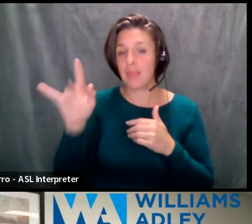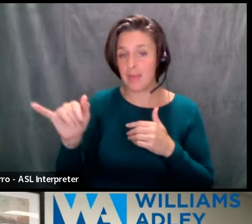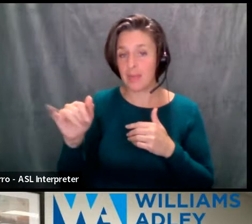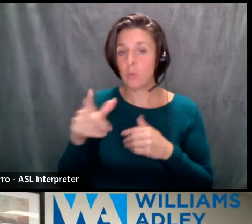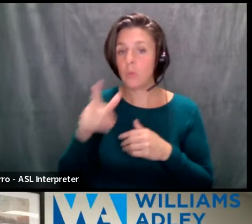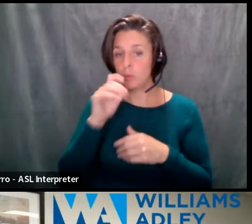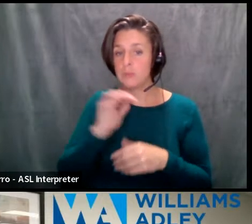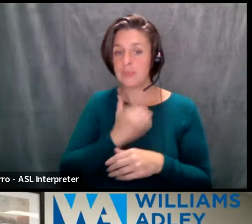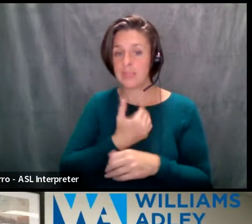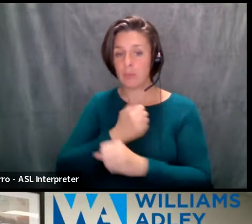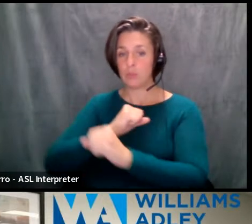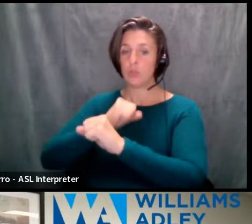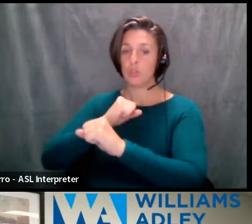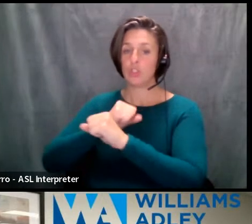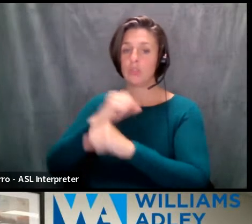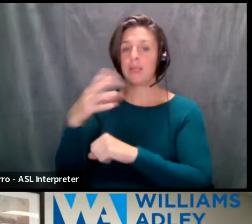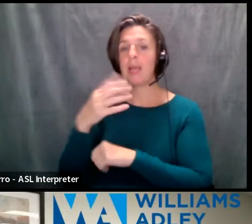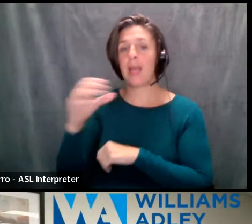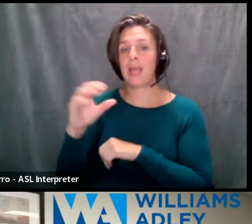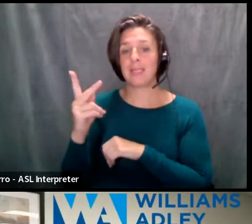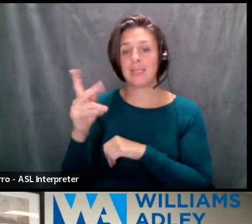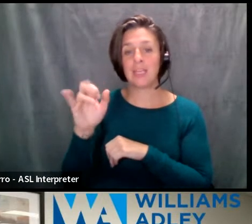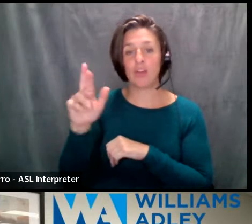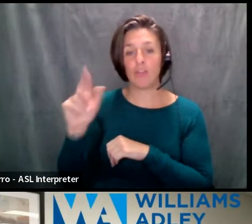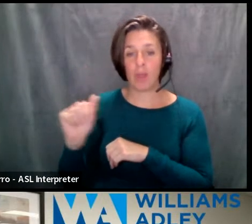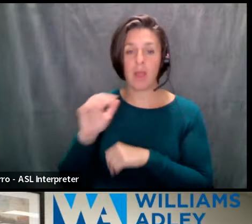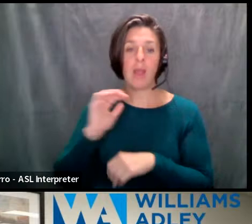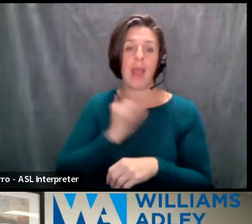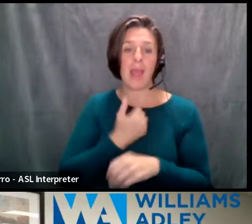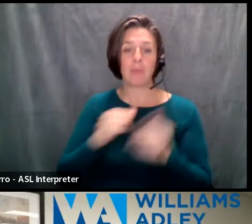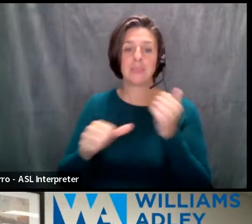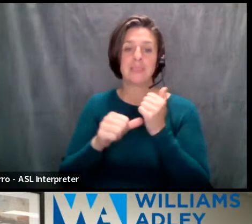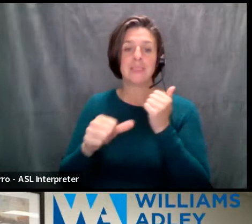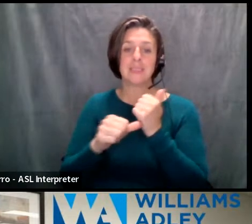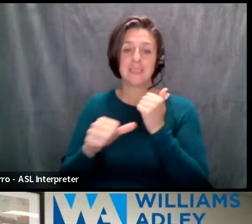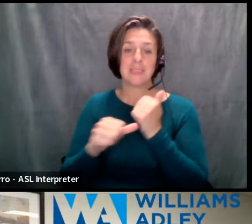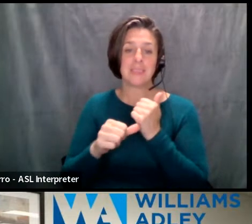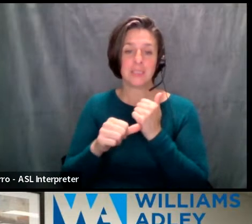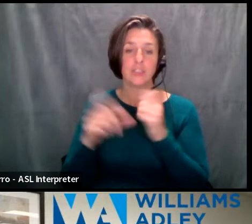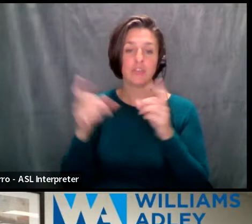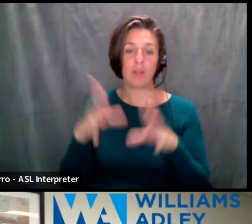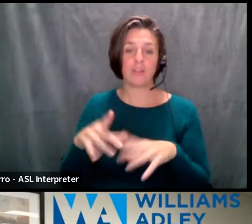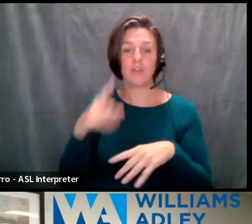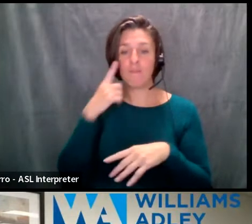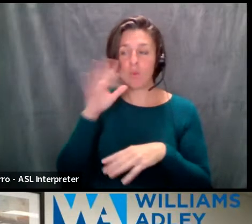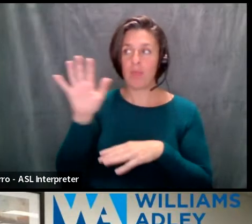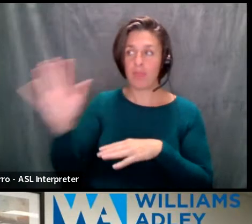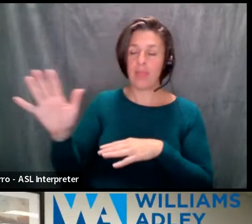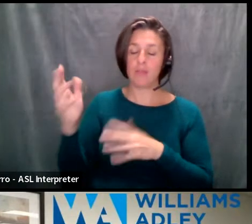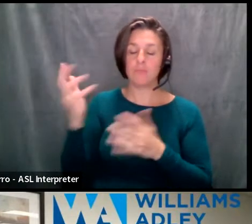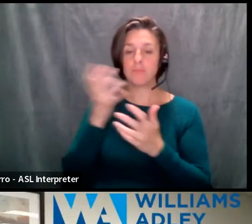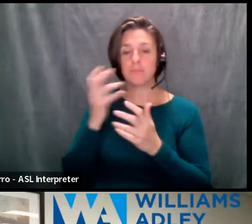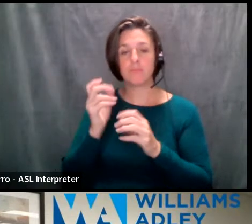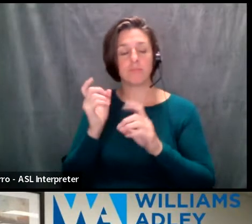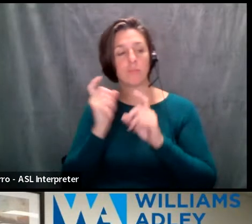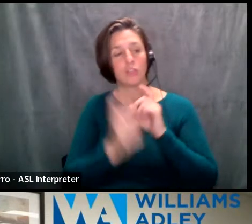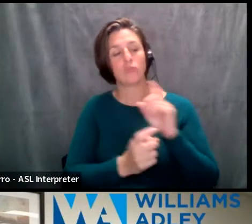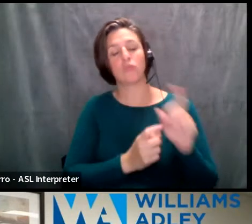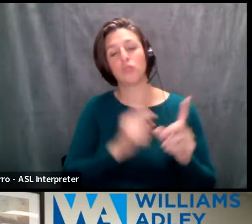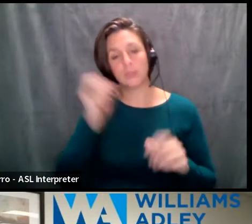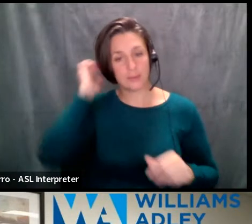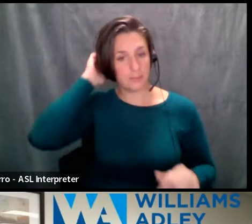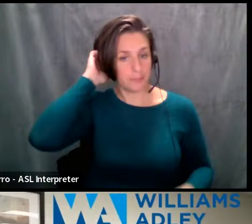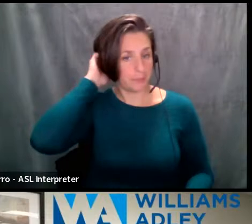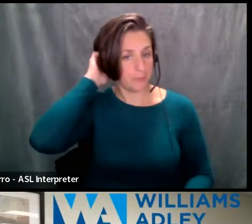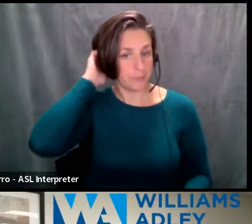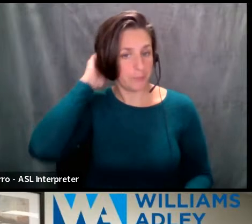our security, and Kira, who is the Assistant Director, for their inspiring contributions. We also